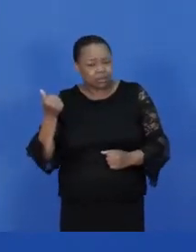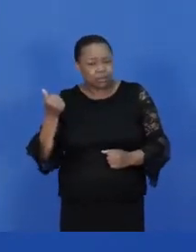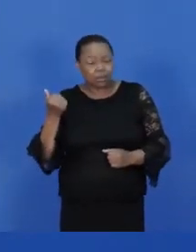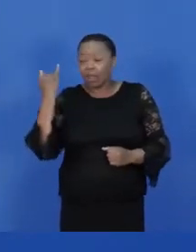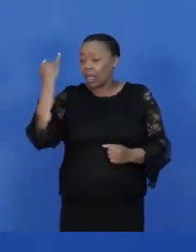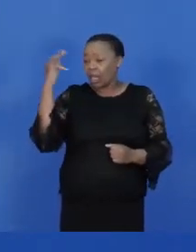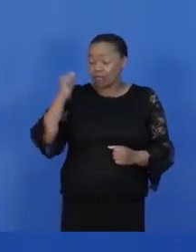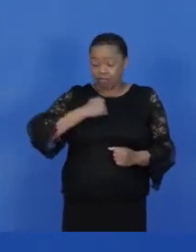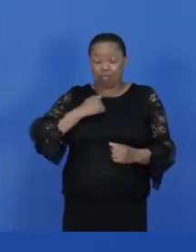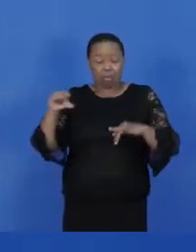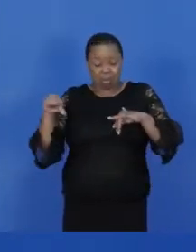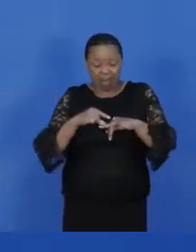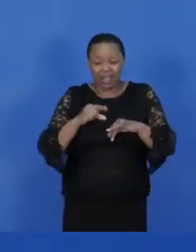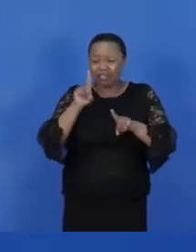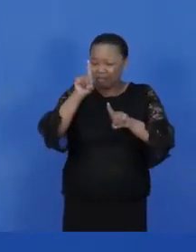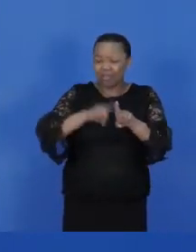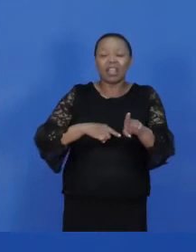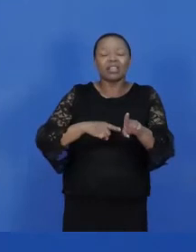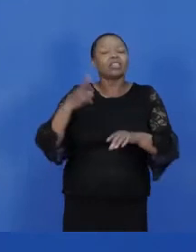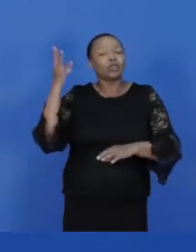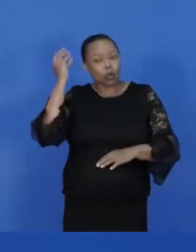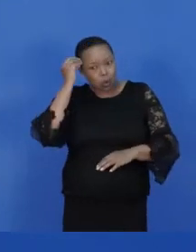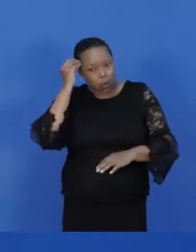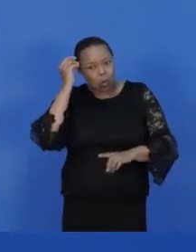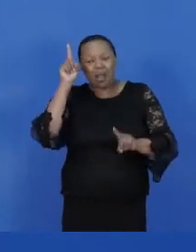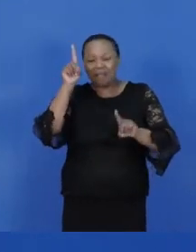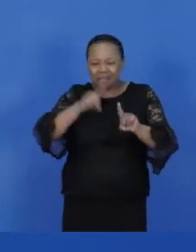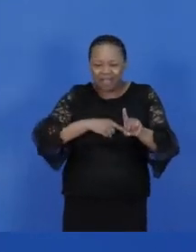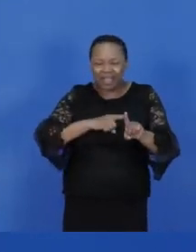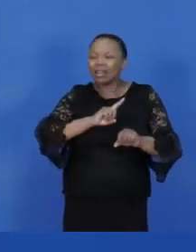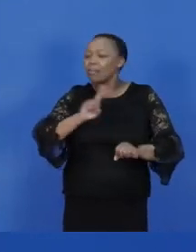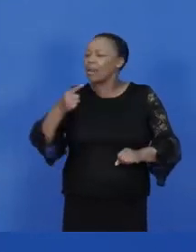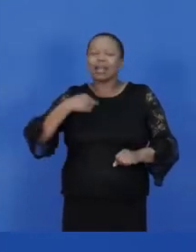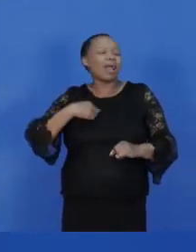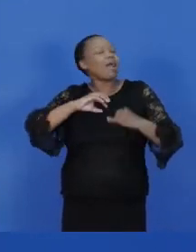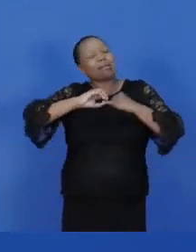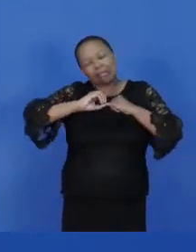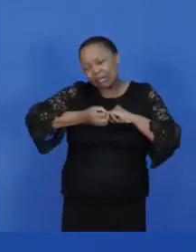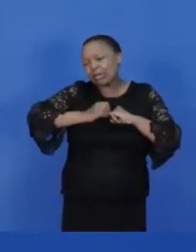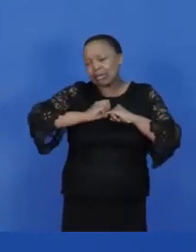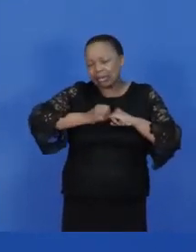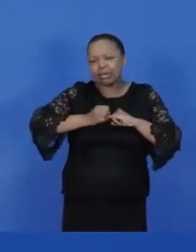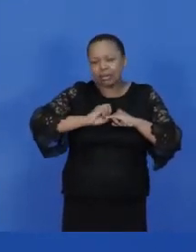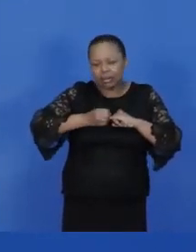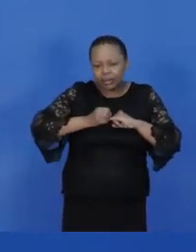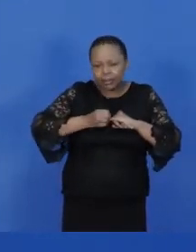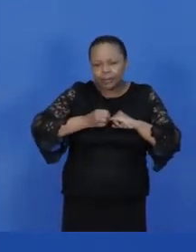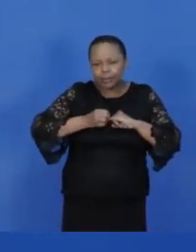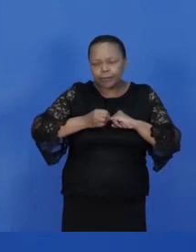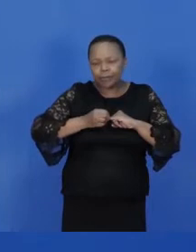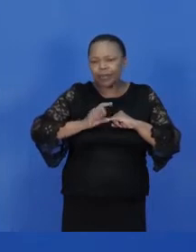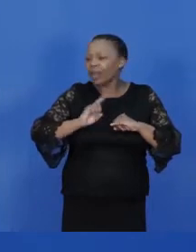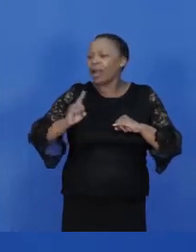you know that if your marriage ever fails, you should know that it has failed having tried. You don't just, at the flinch of